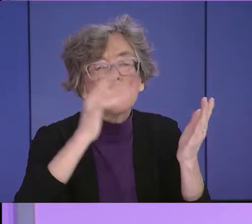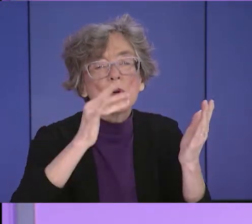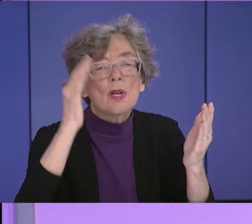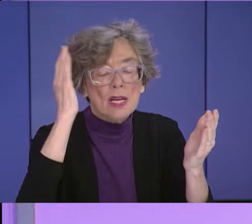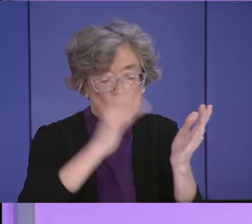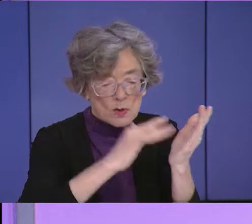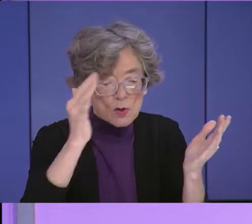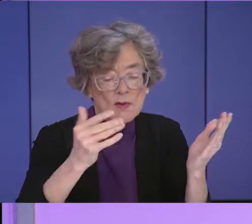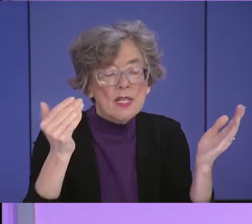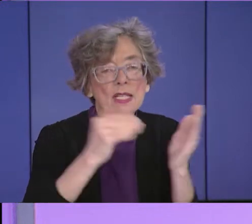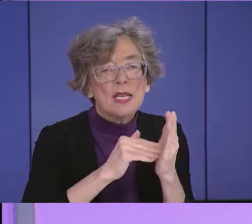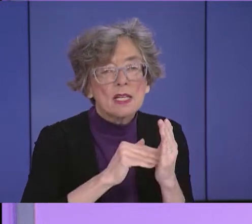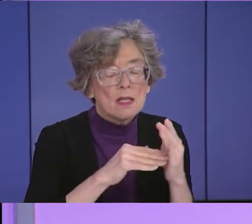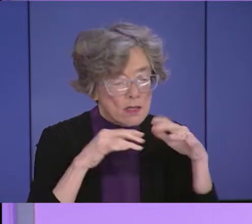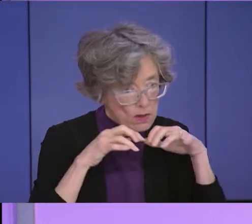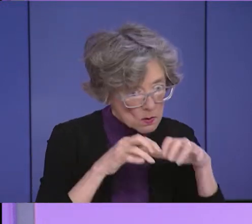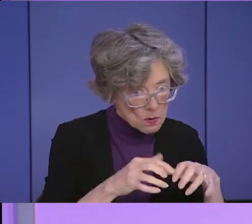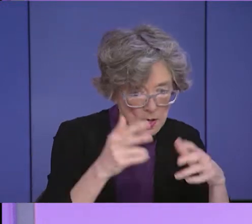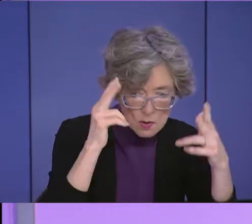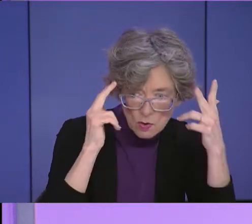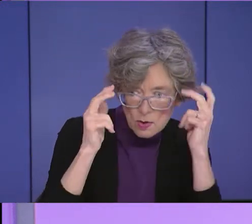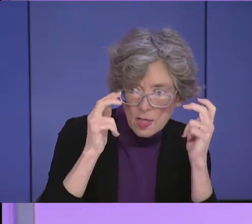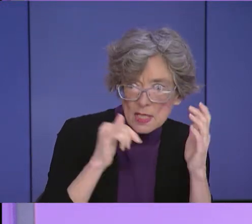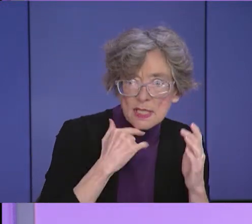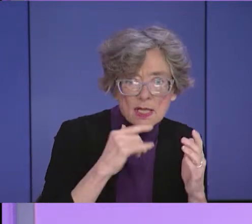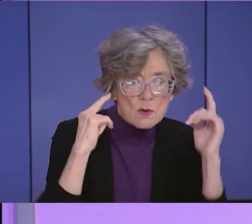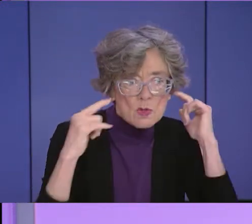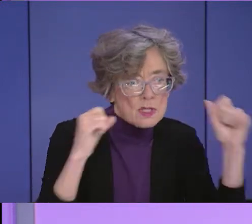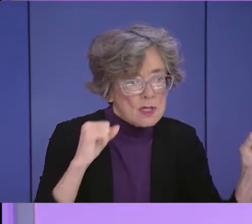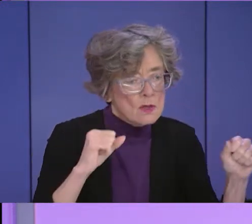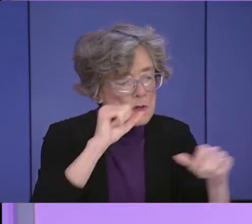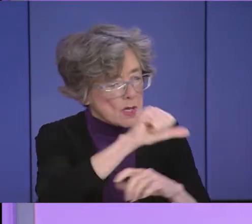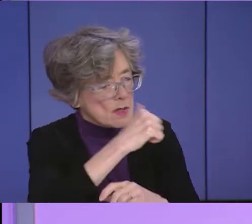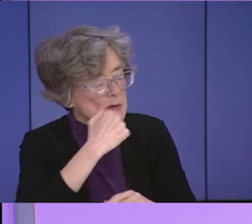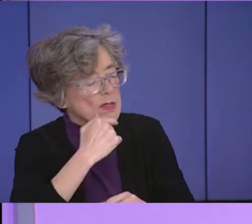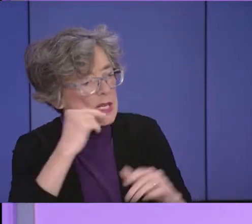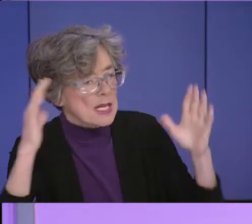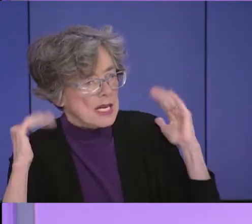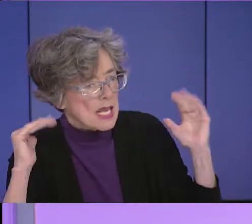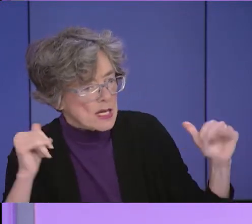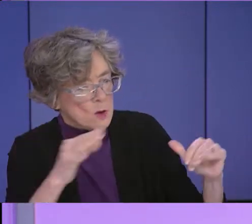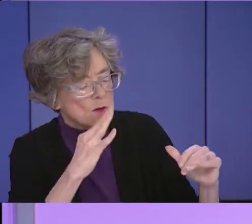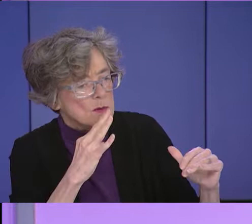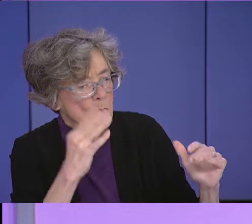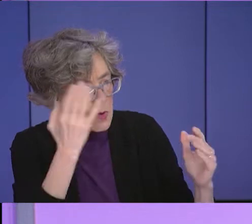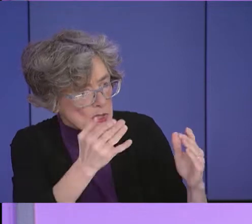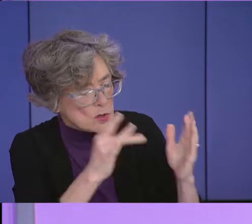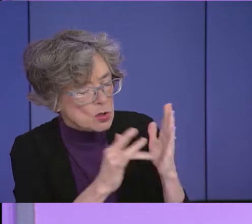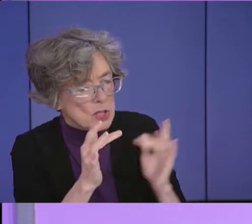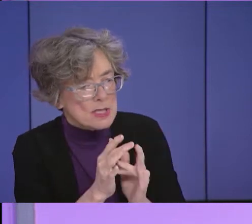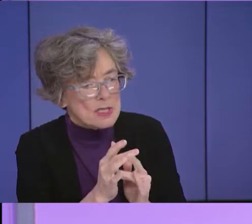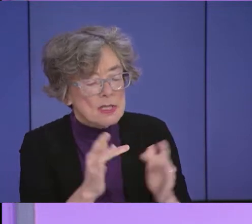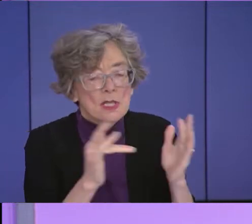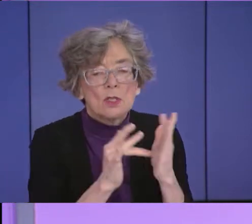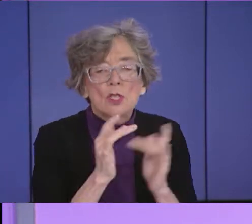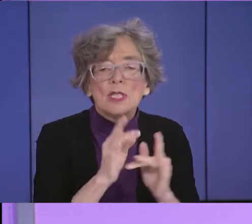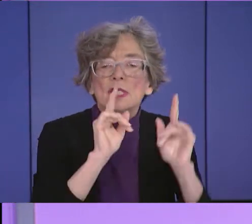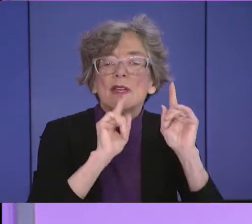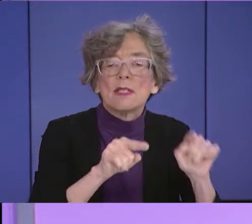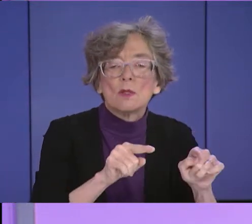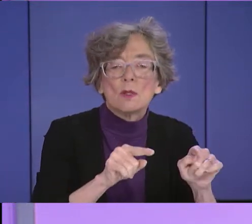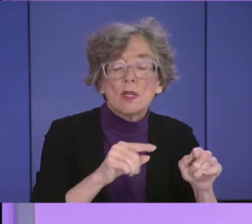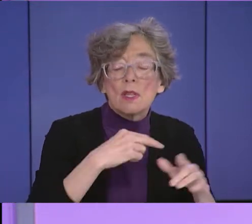again. The crowd there heard it and said it was thunder. But others said an angel has spoken to him. Jesus answered and